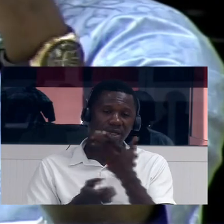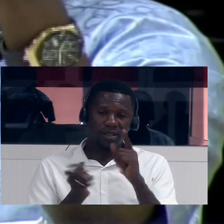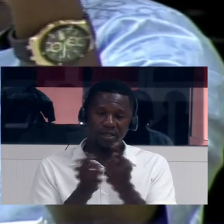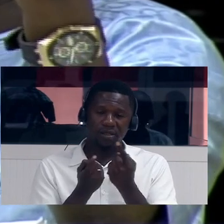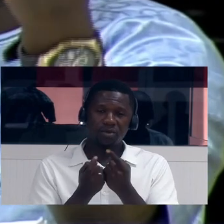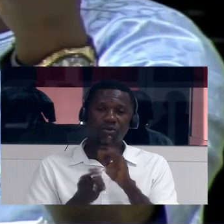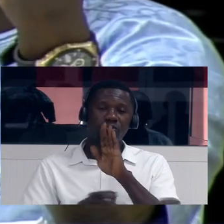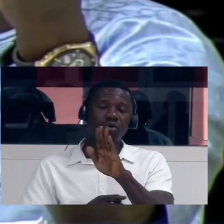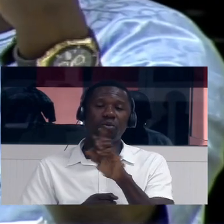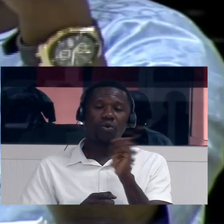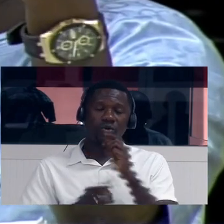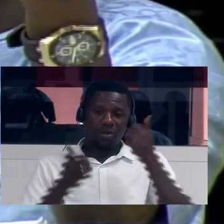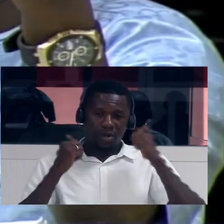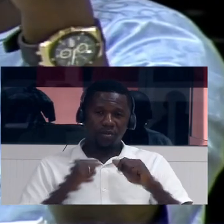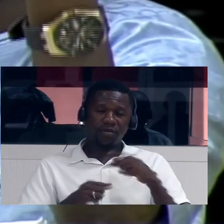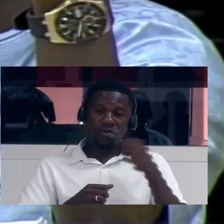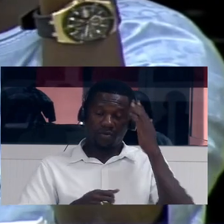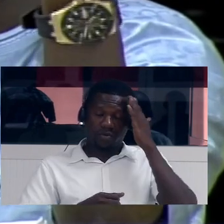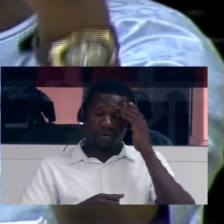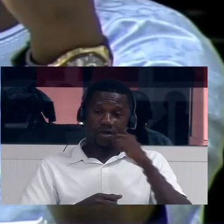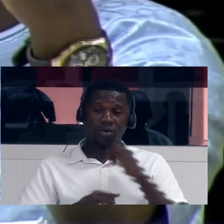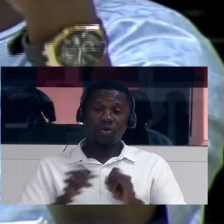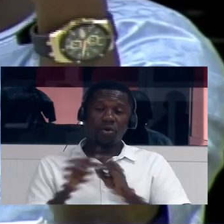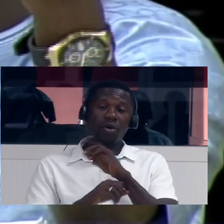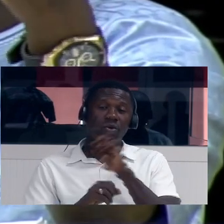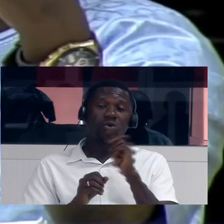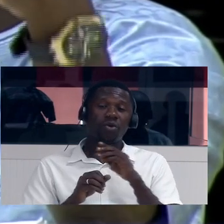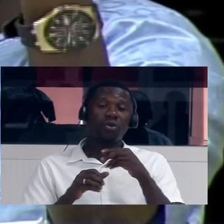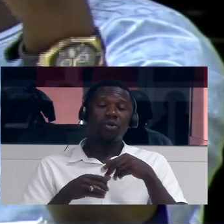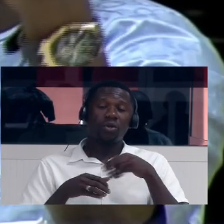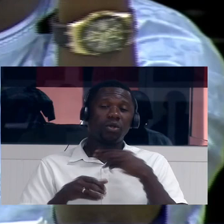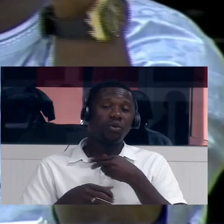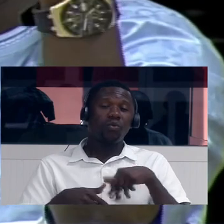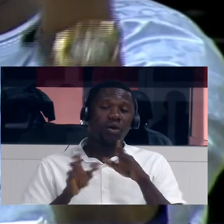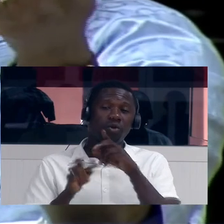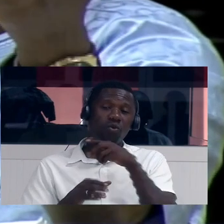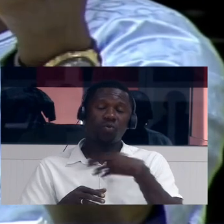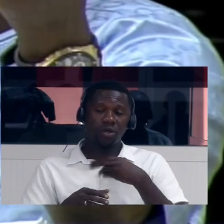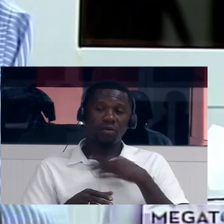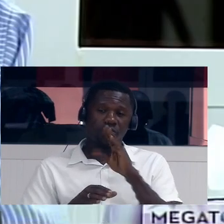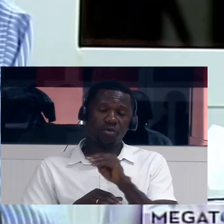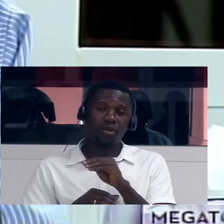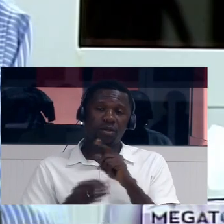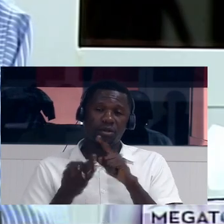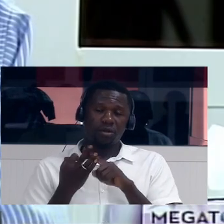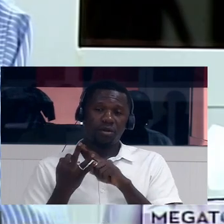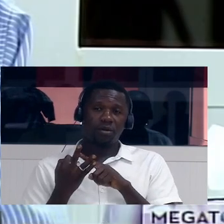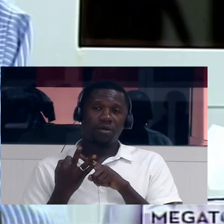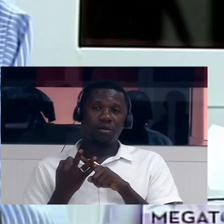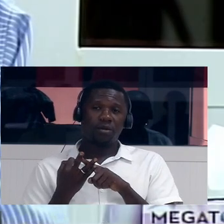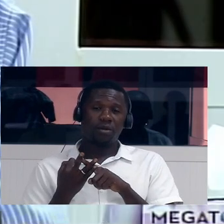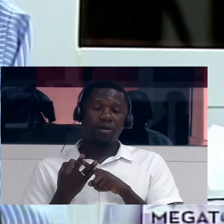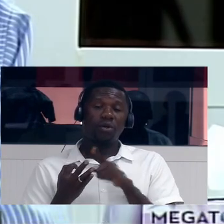on after you realized that your orders were not being implemented in the way you wanted them to be implemented. Yeah.